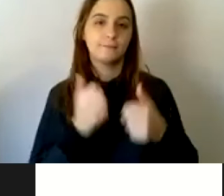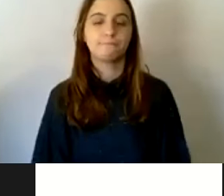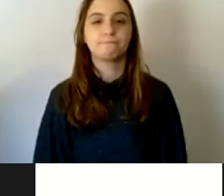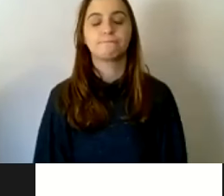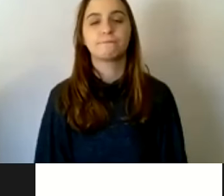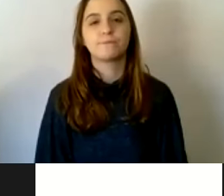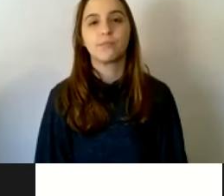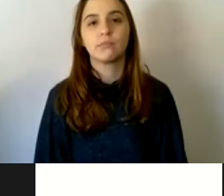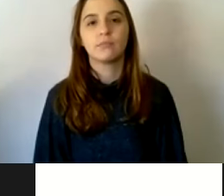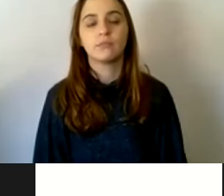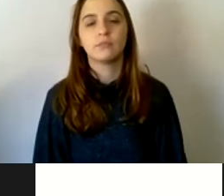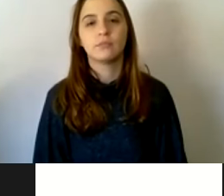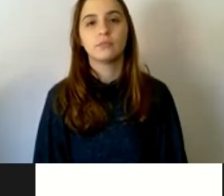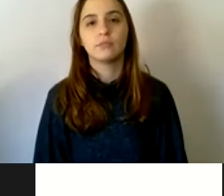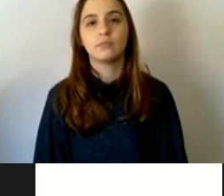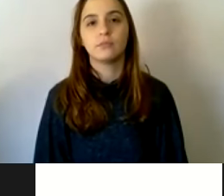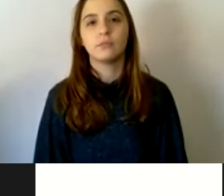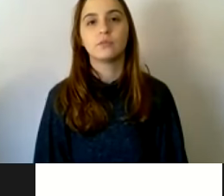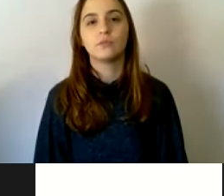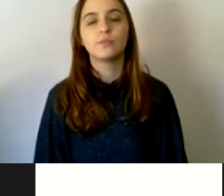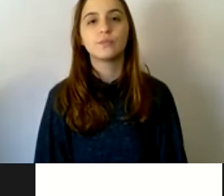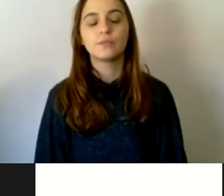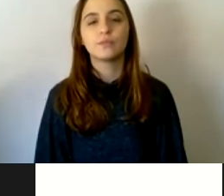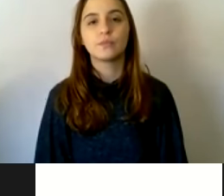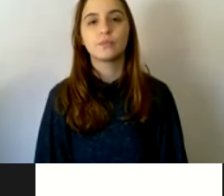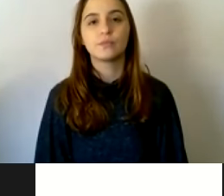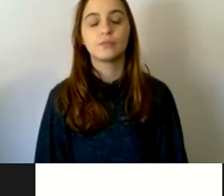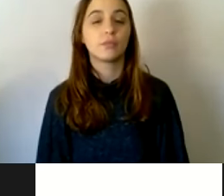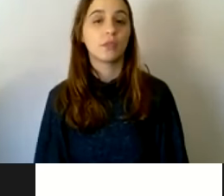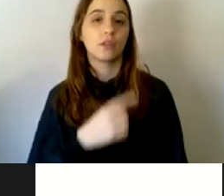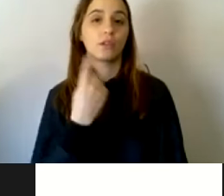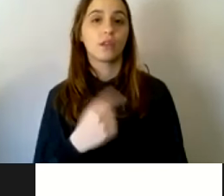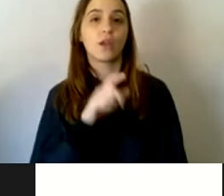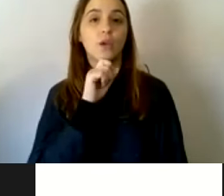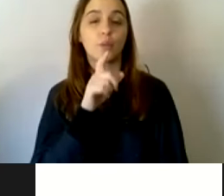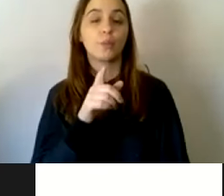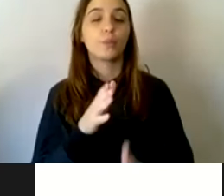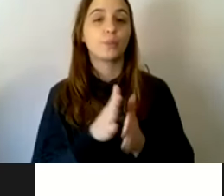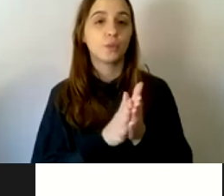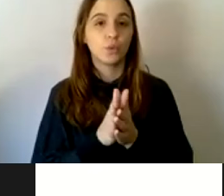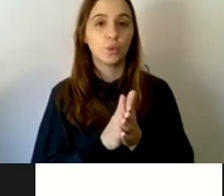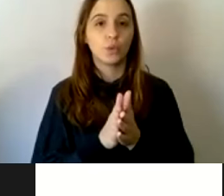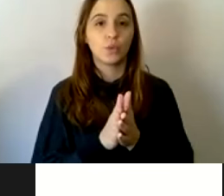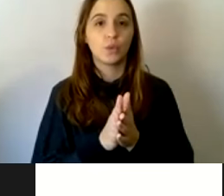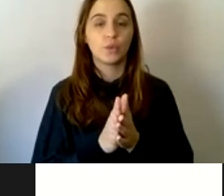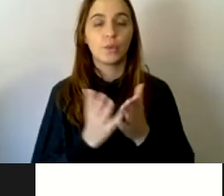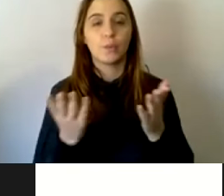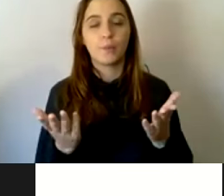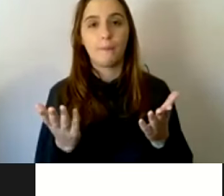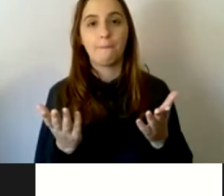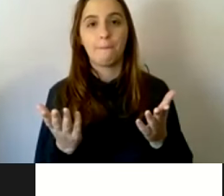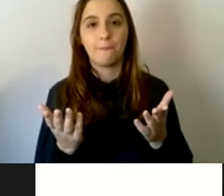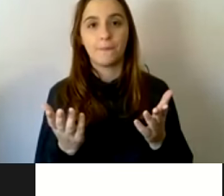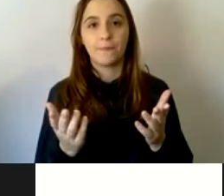and we had the chance to listen to the job done by the Christian